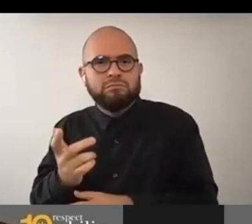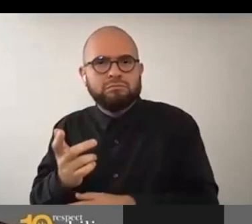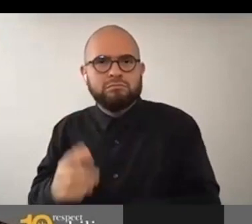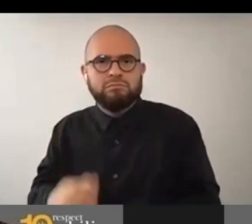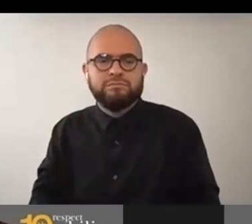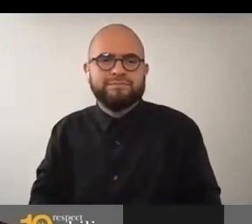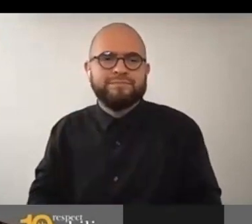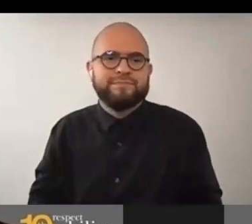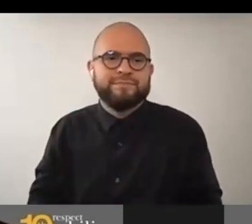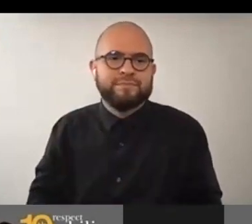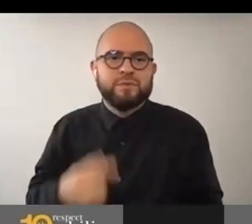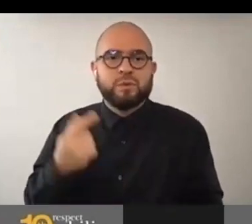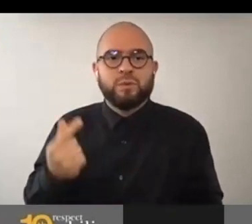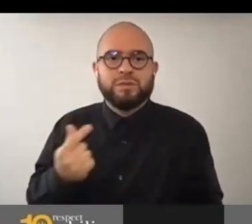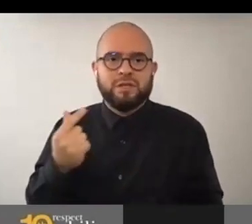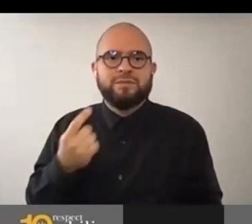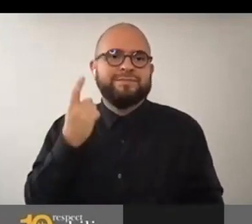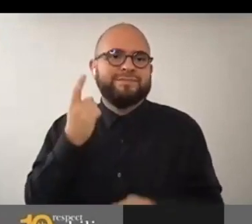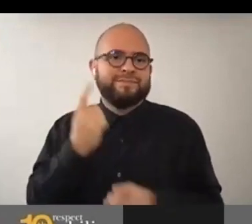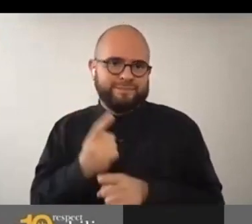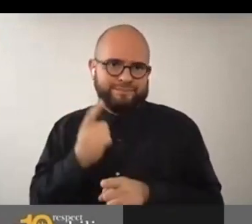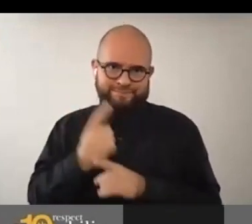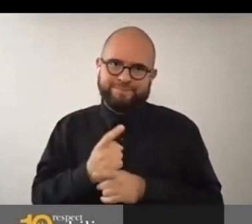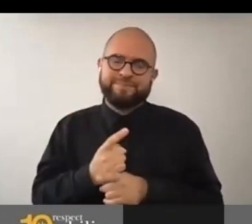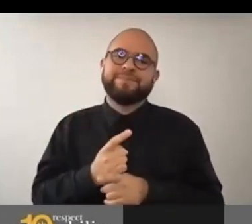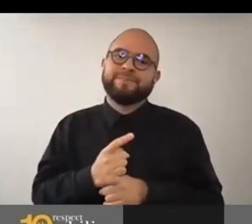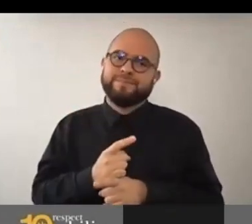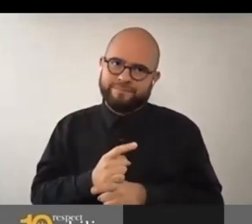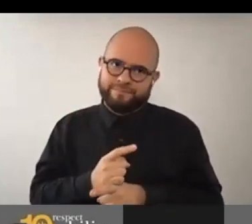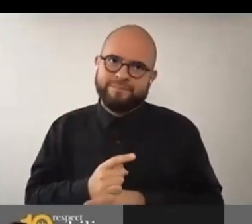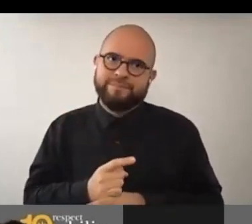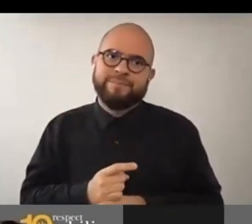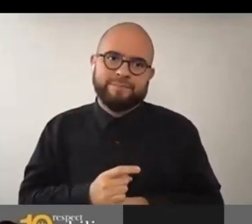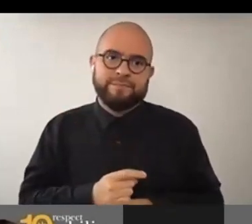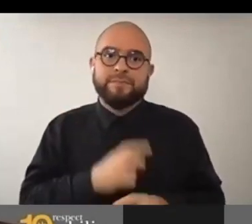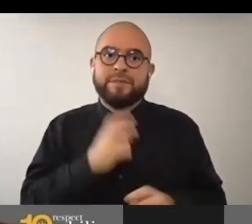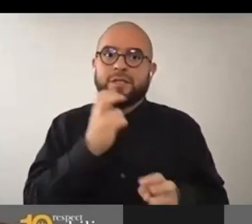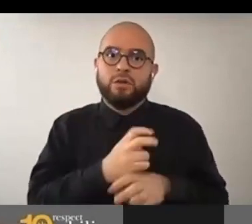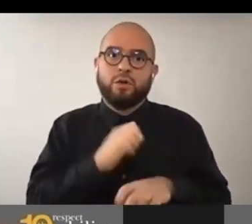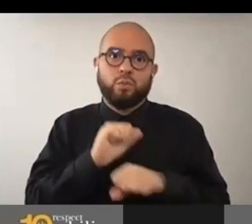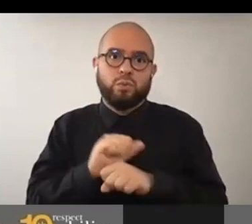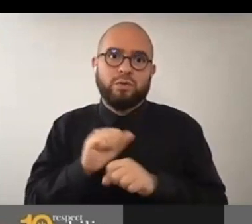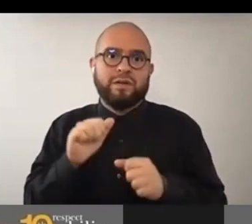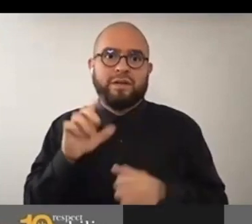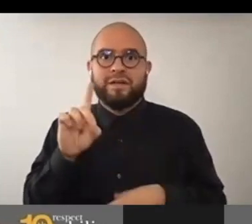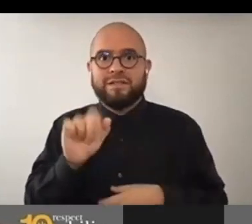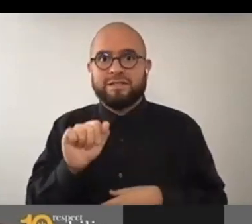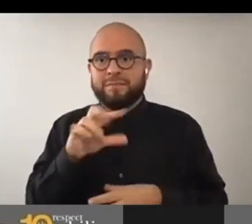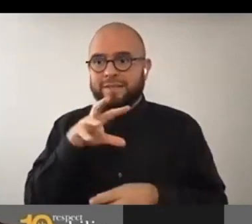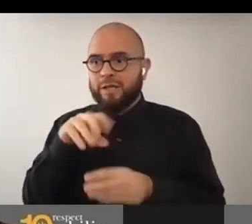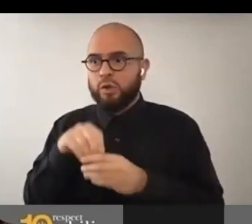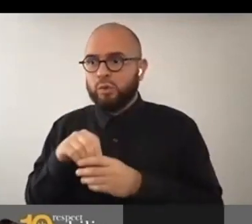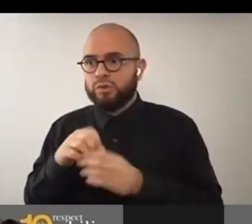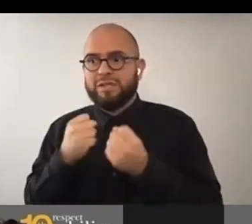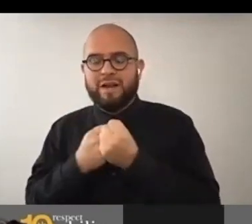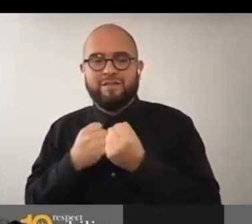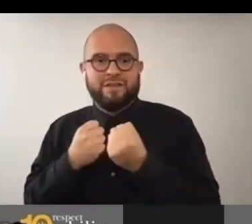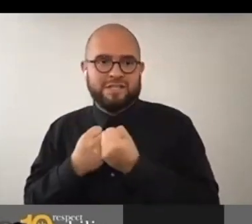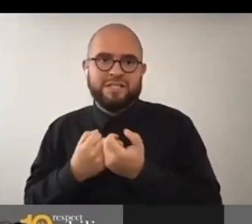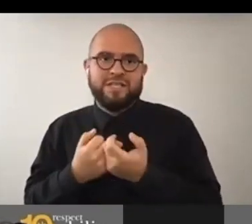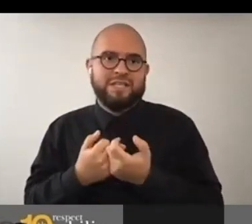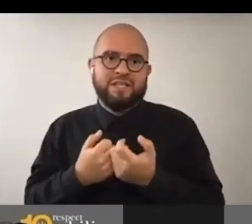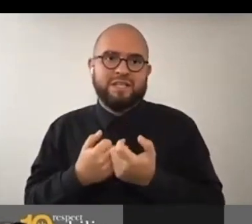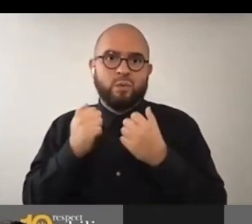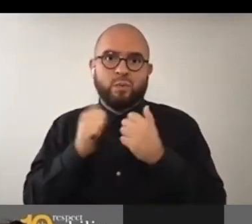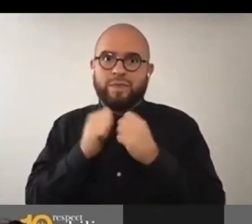Yeah, no, absolutely. But it's very hard working in a disability inclusion and disability advocacy organization made up of majority of people with